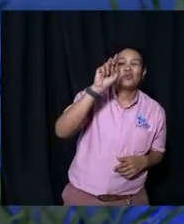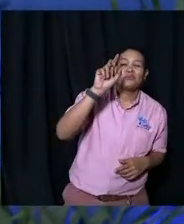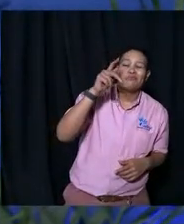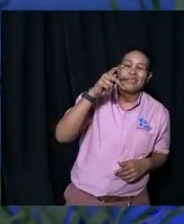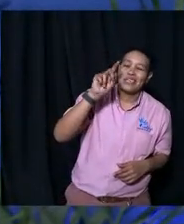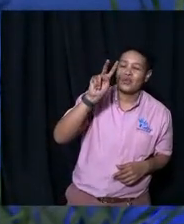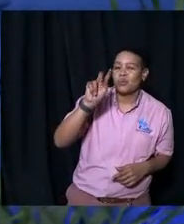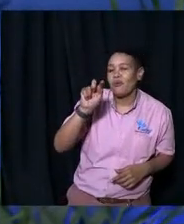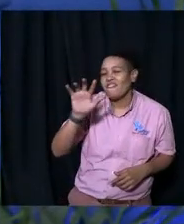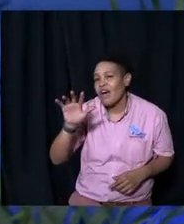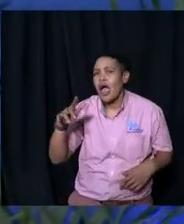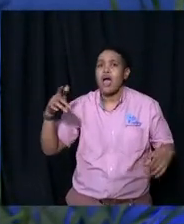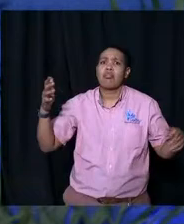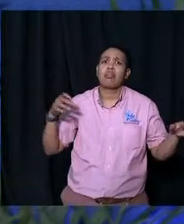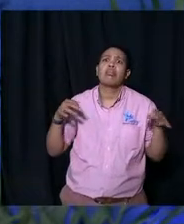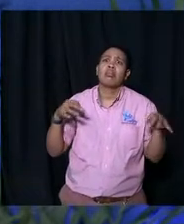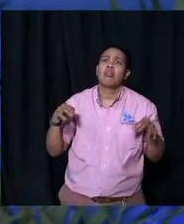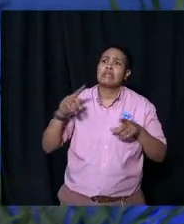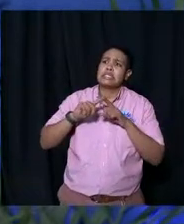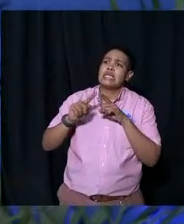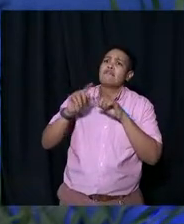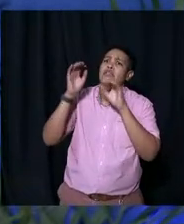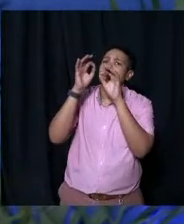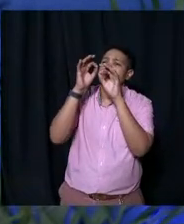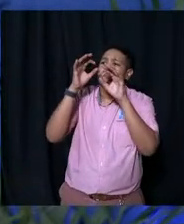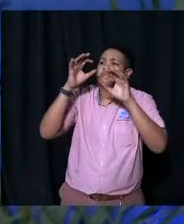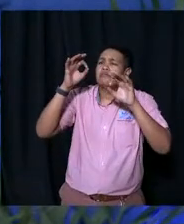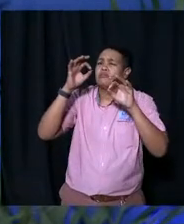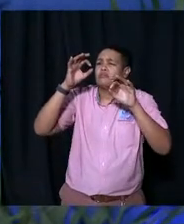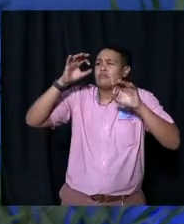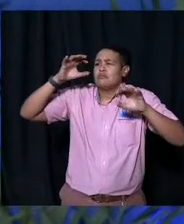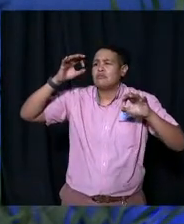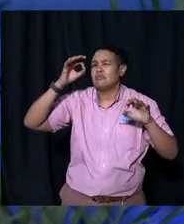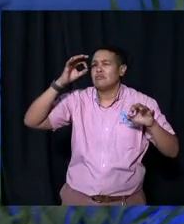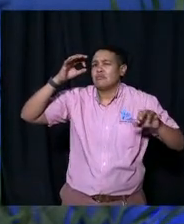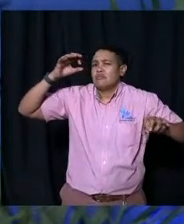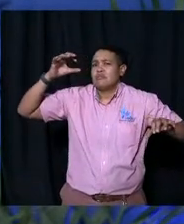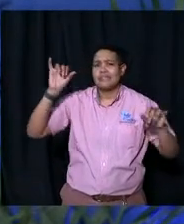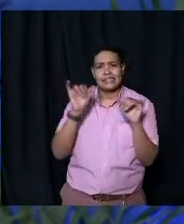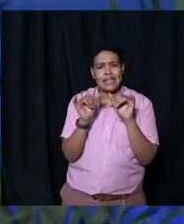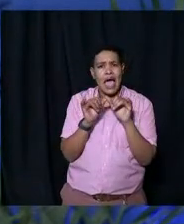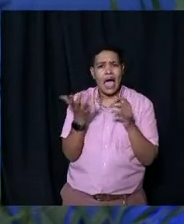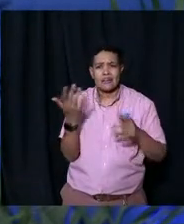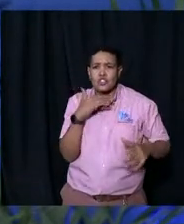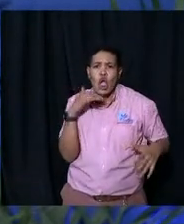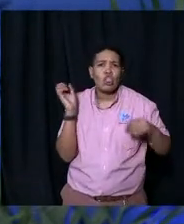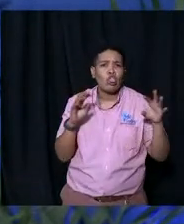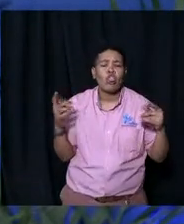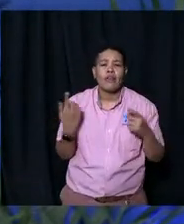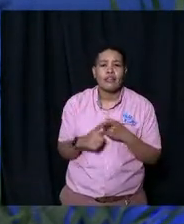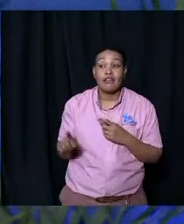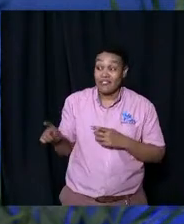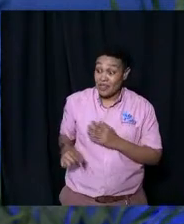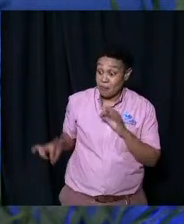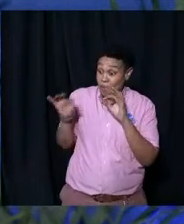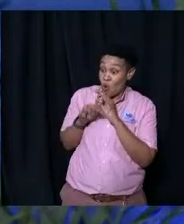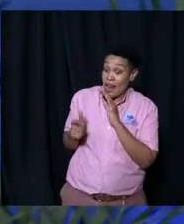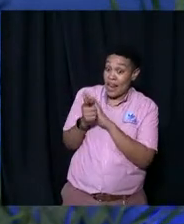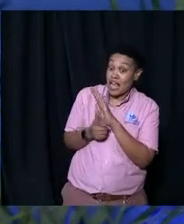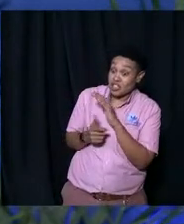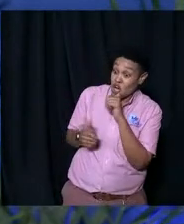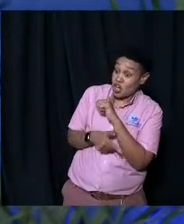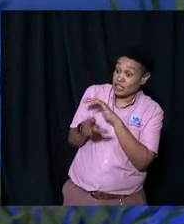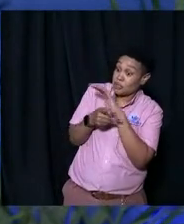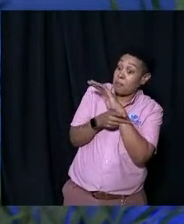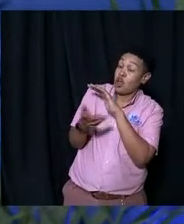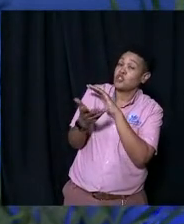review of all these important legislation will be critical, and under this policy we can